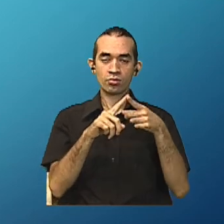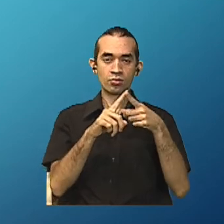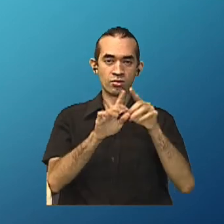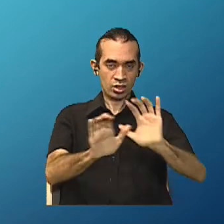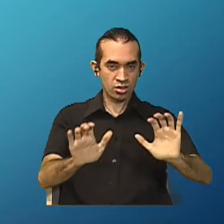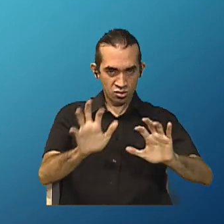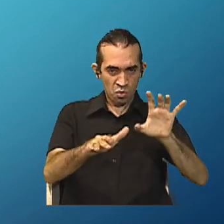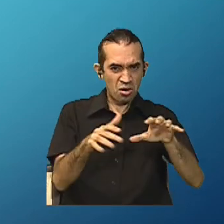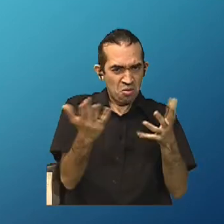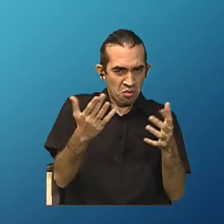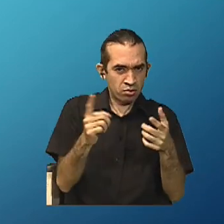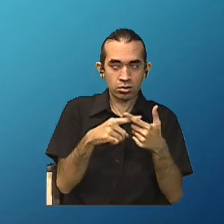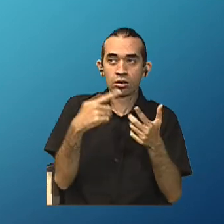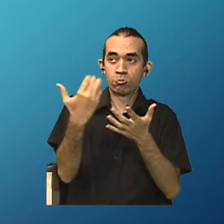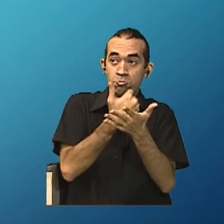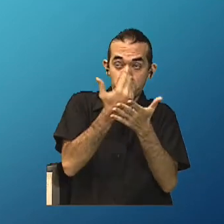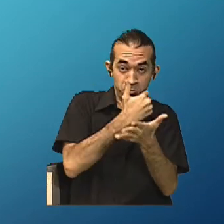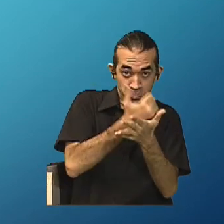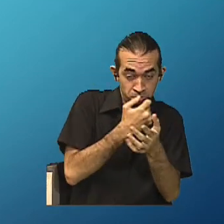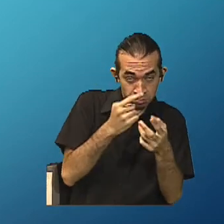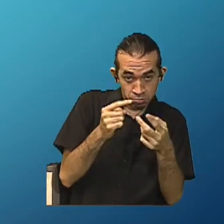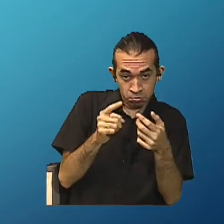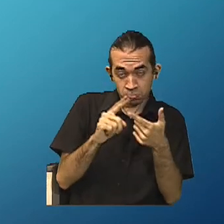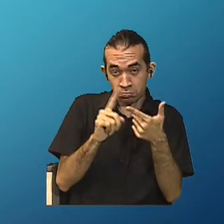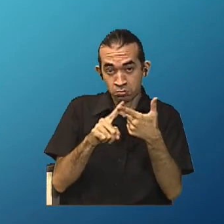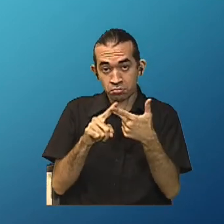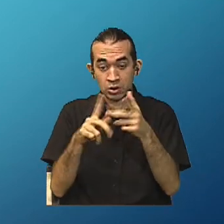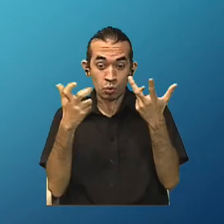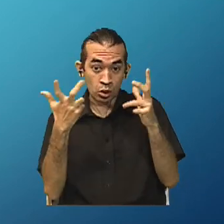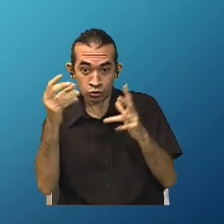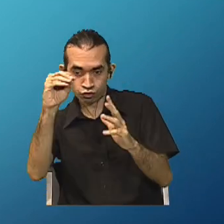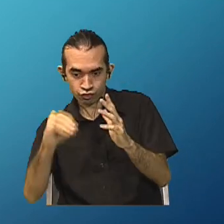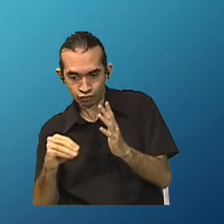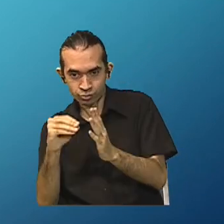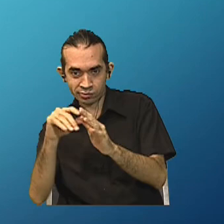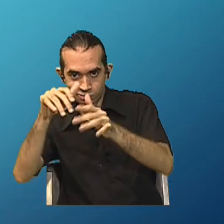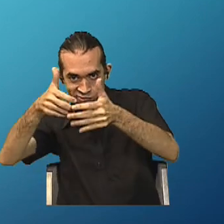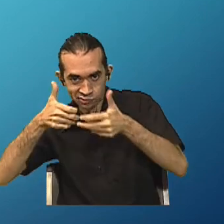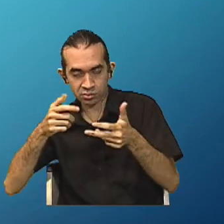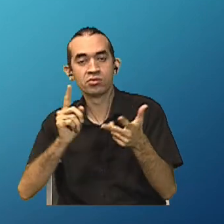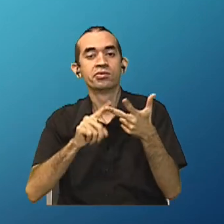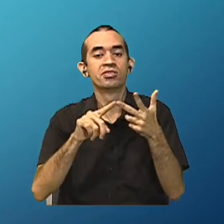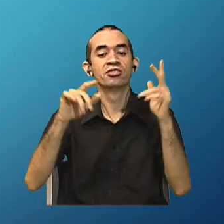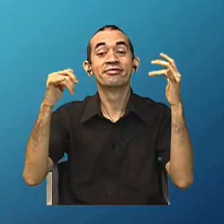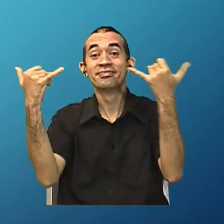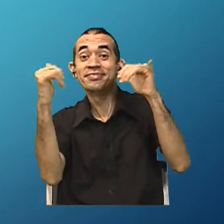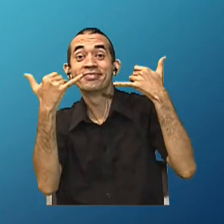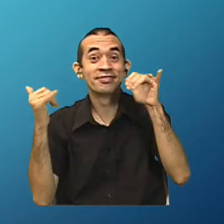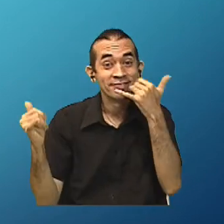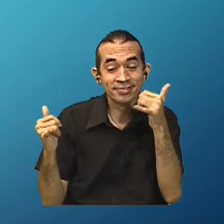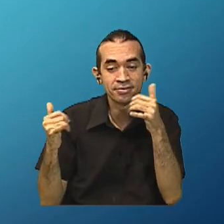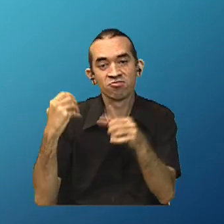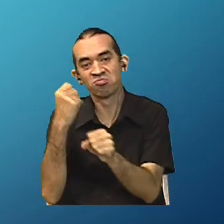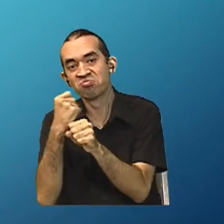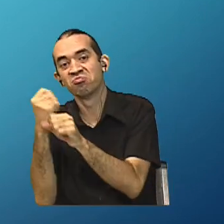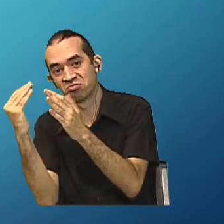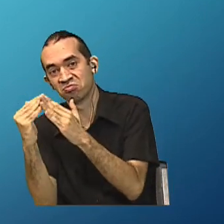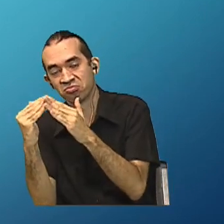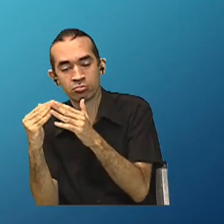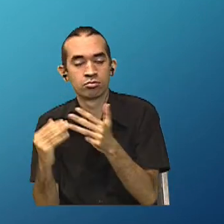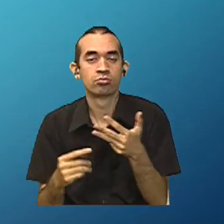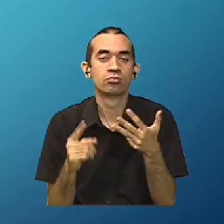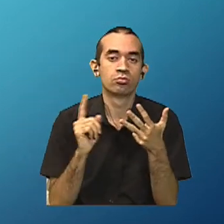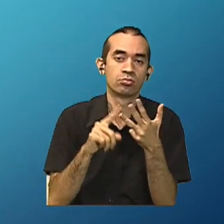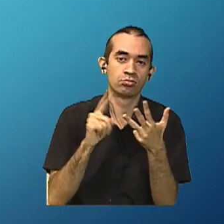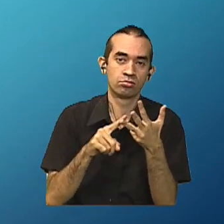money, for keeping records of their video games, for playing games and doing schoolwork, for